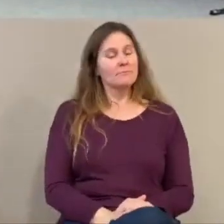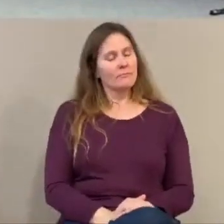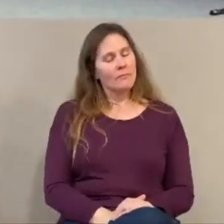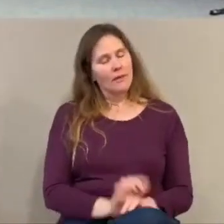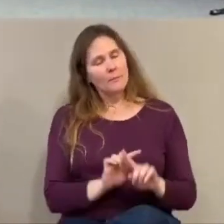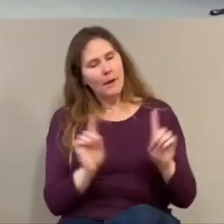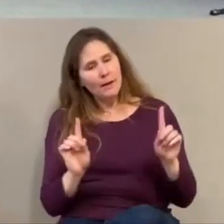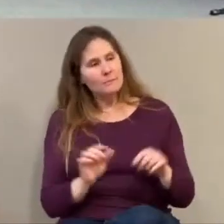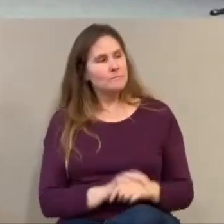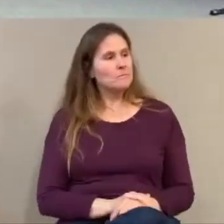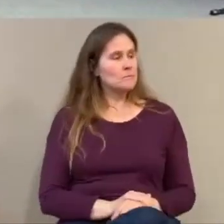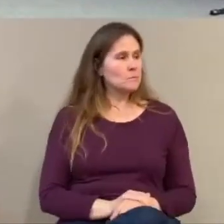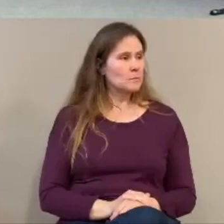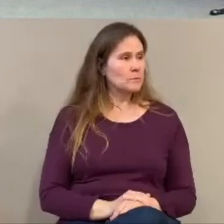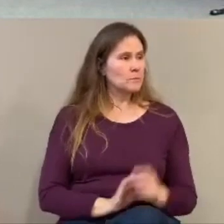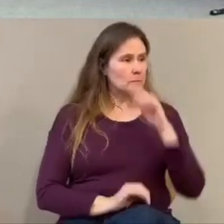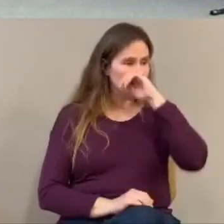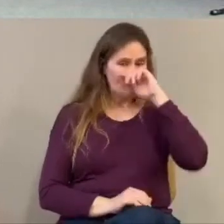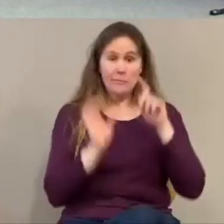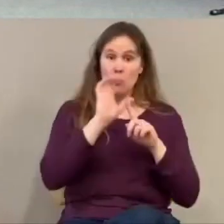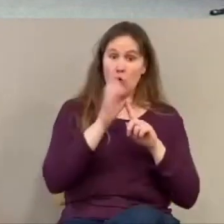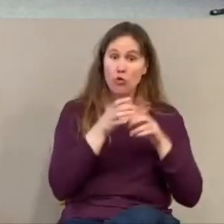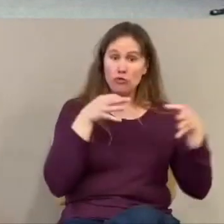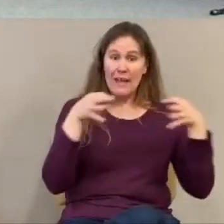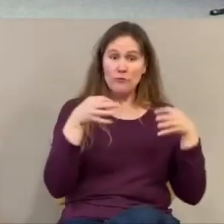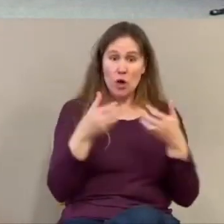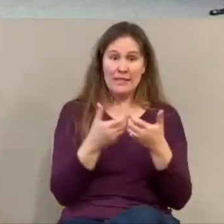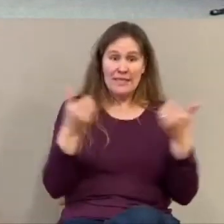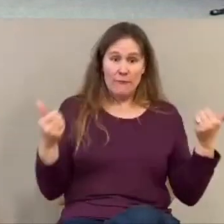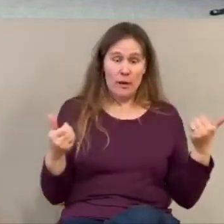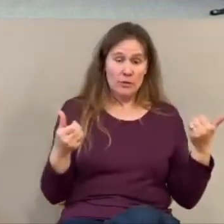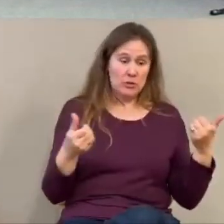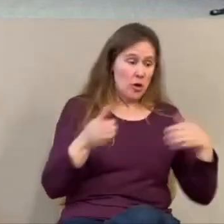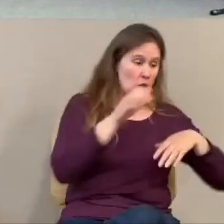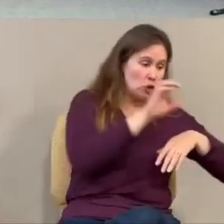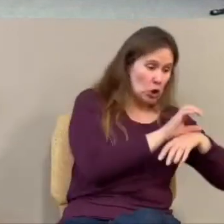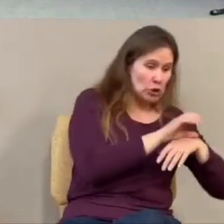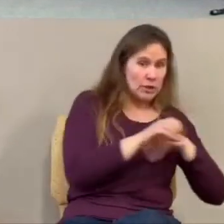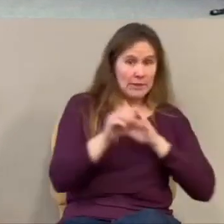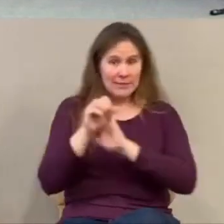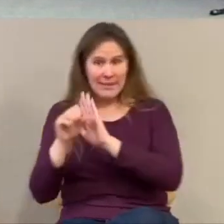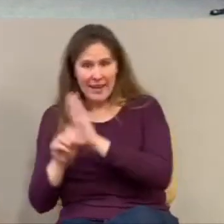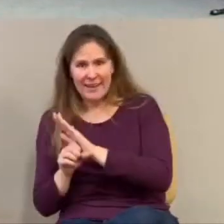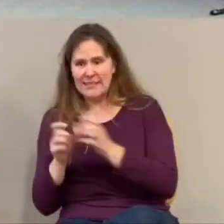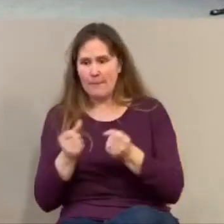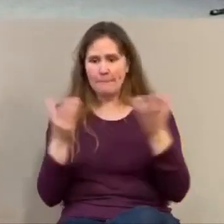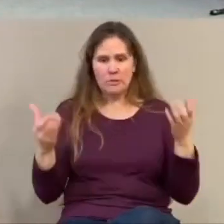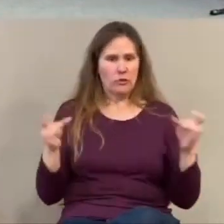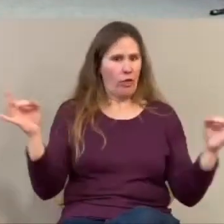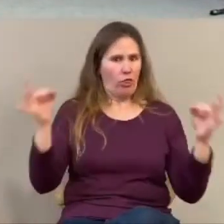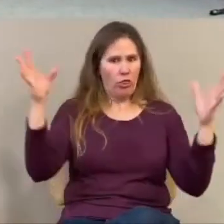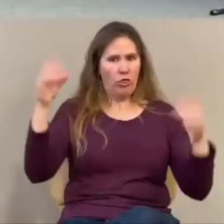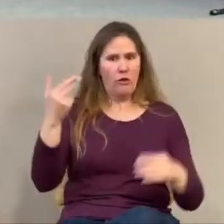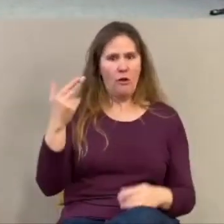But, see, the cultural definition of separation of church and state is a bunch of